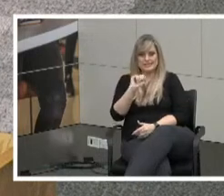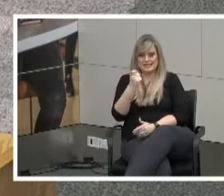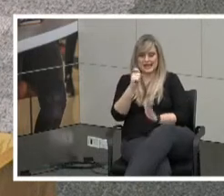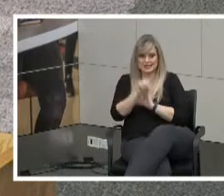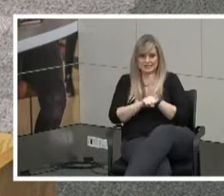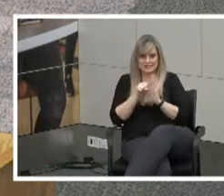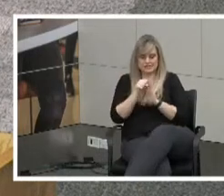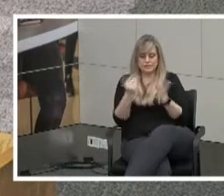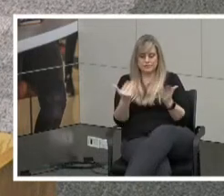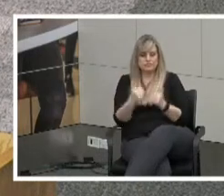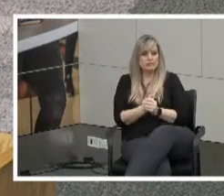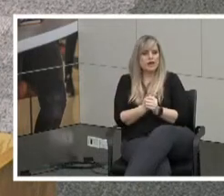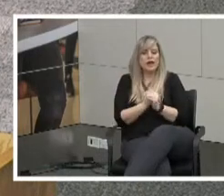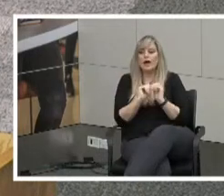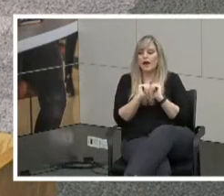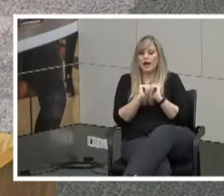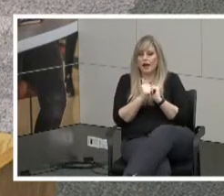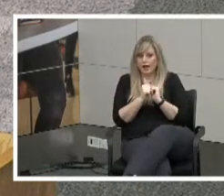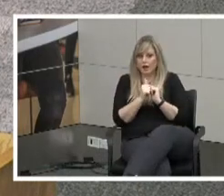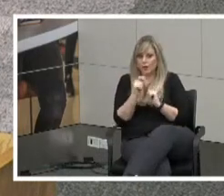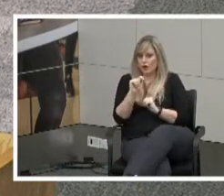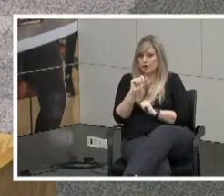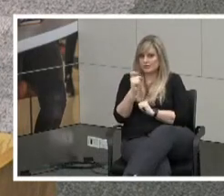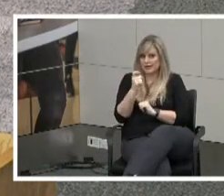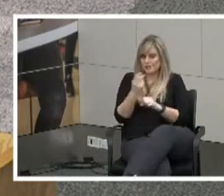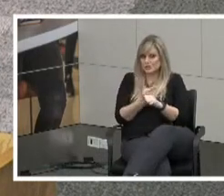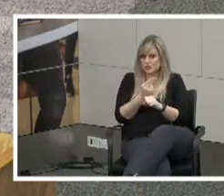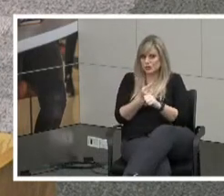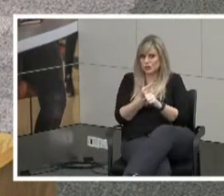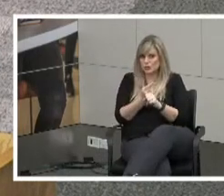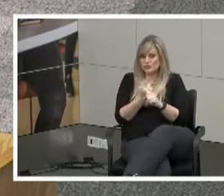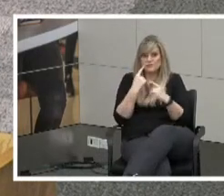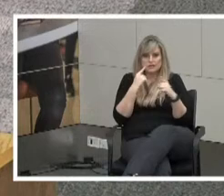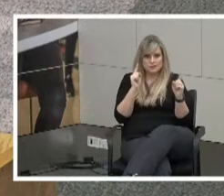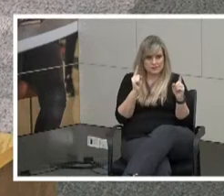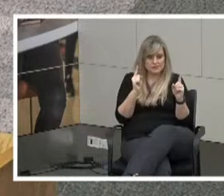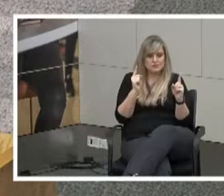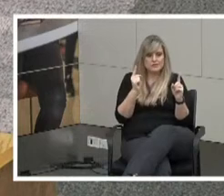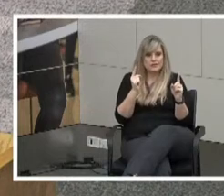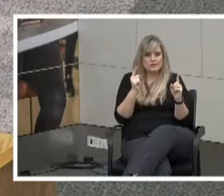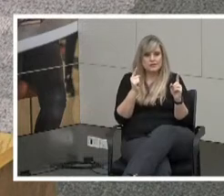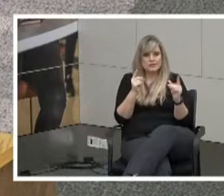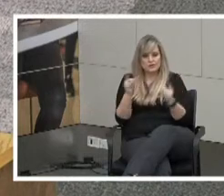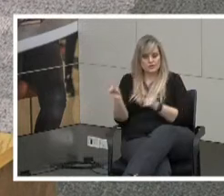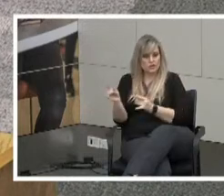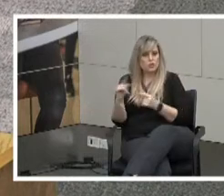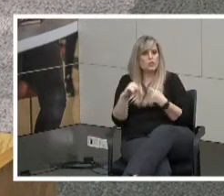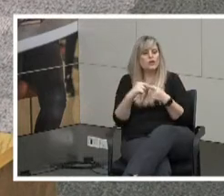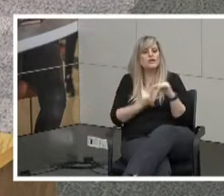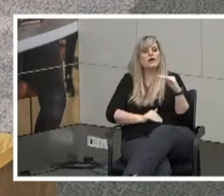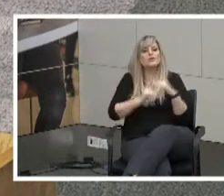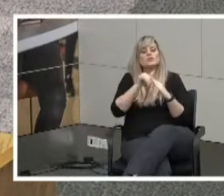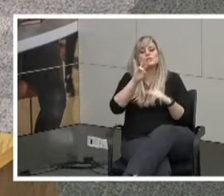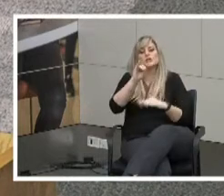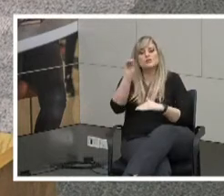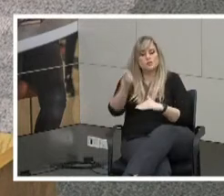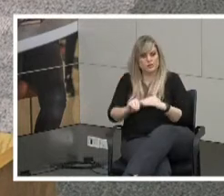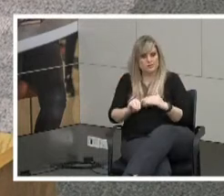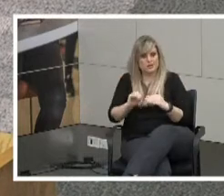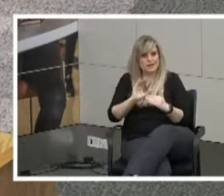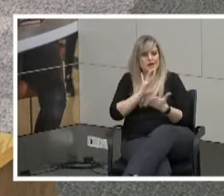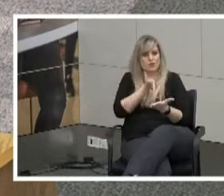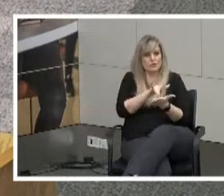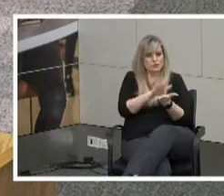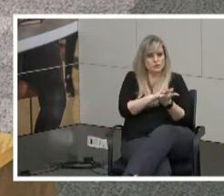season how are taxes used efficiently and effectively when up to 70% of our middle and high school